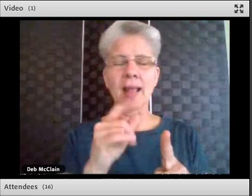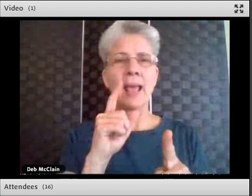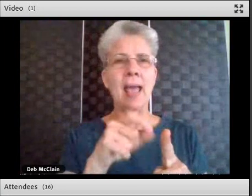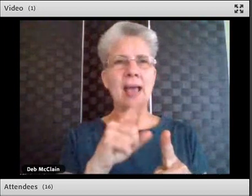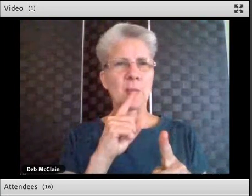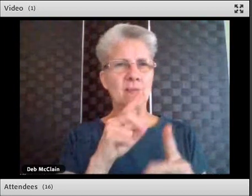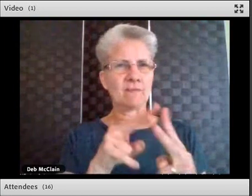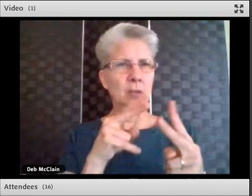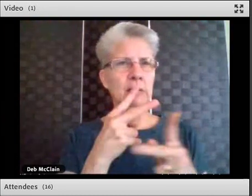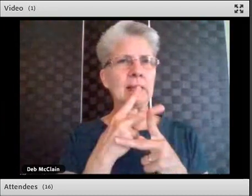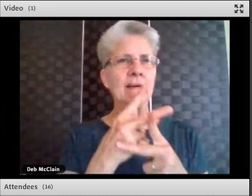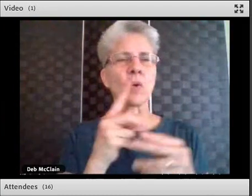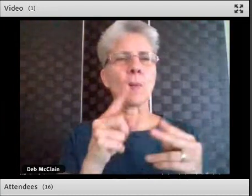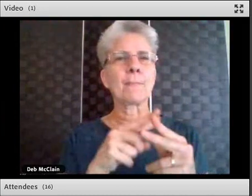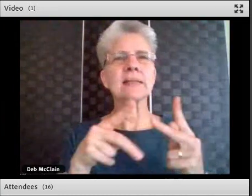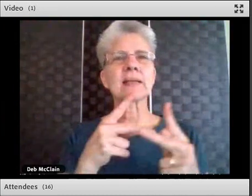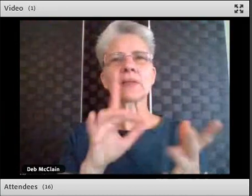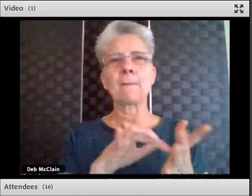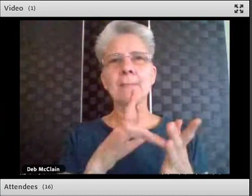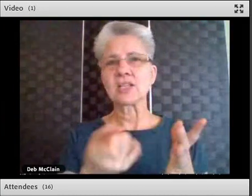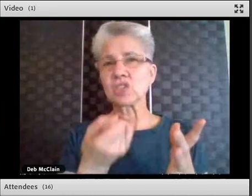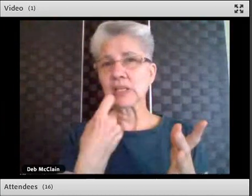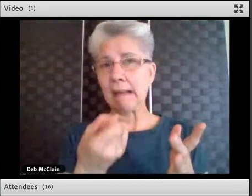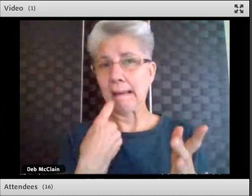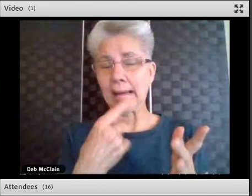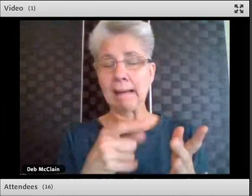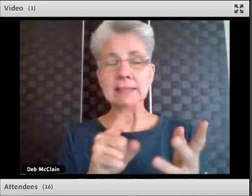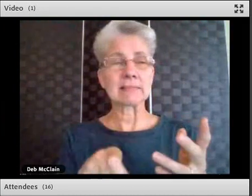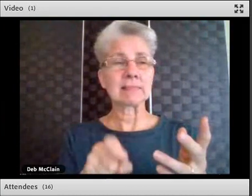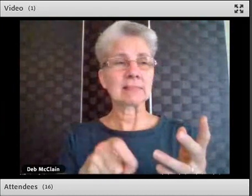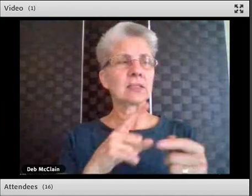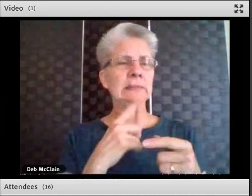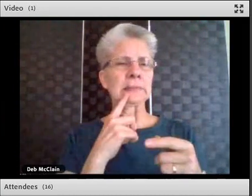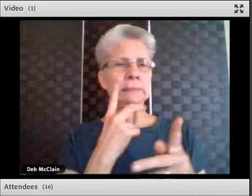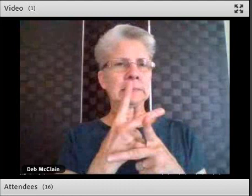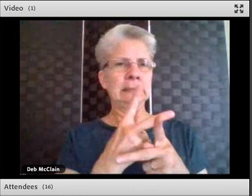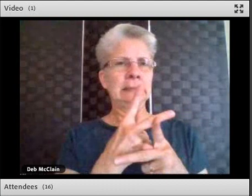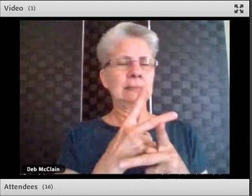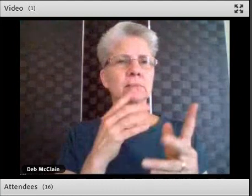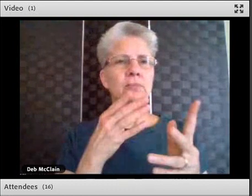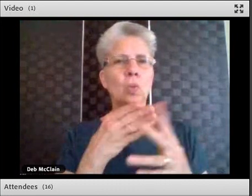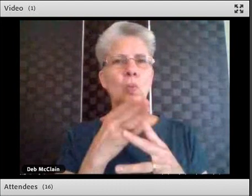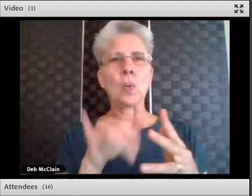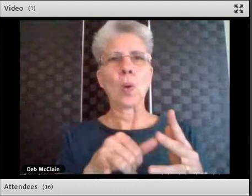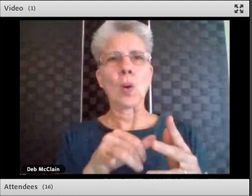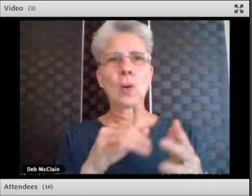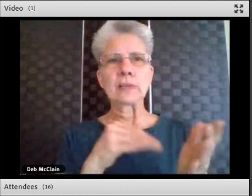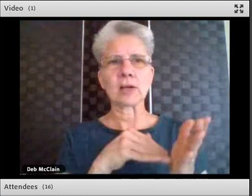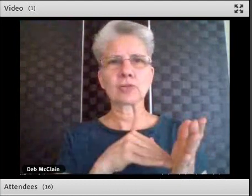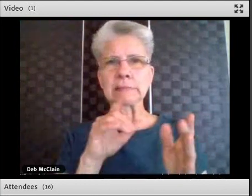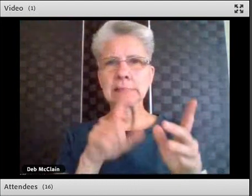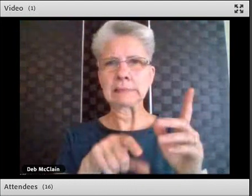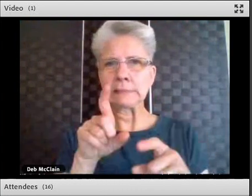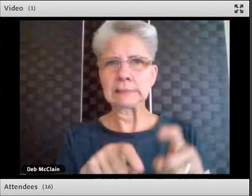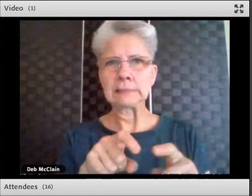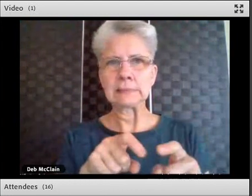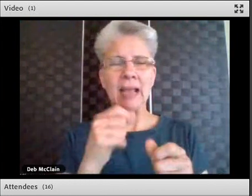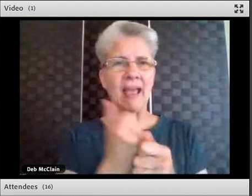to be really careful about the types of medicines that she takes. She goes through her doctor